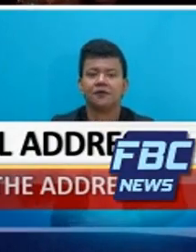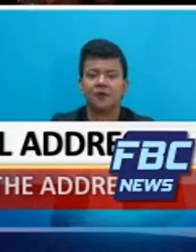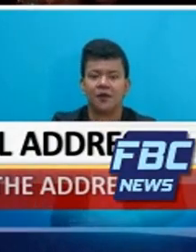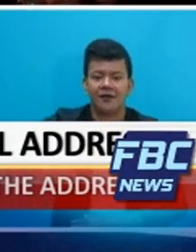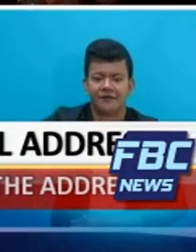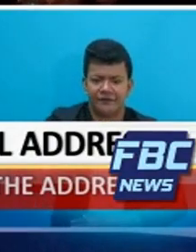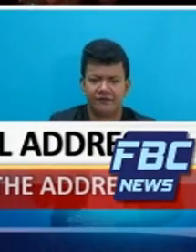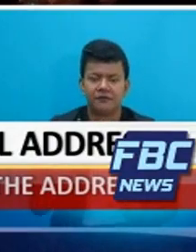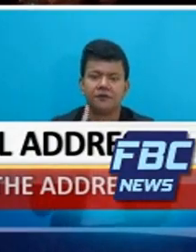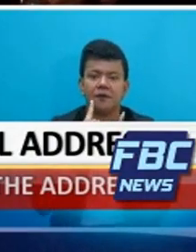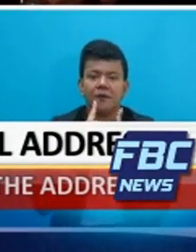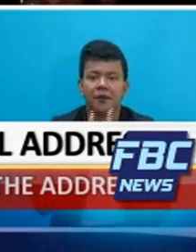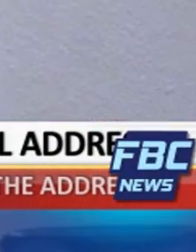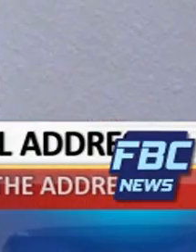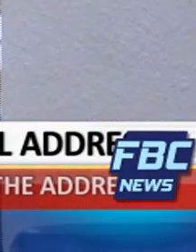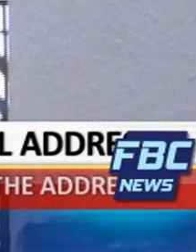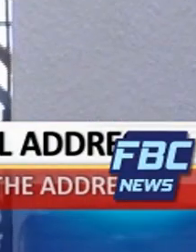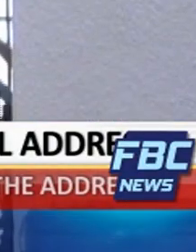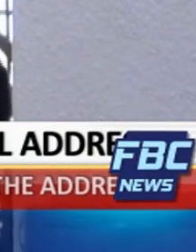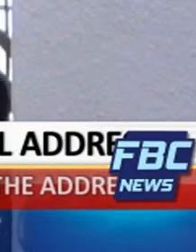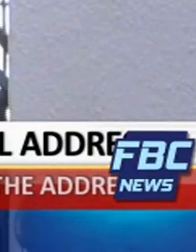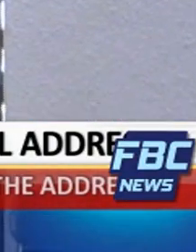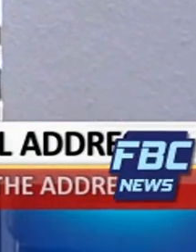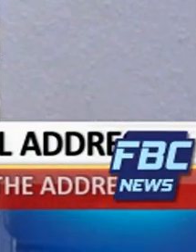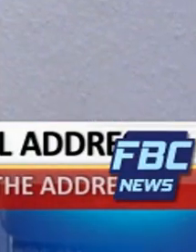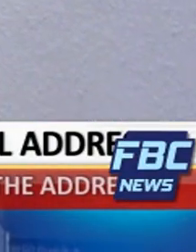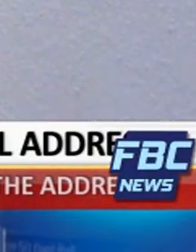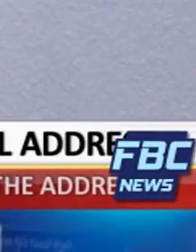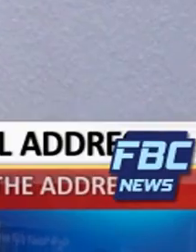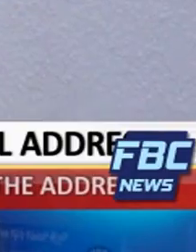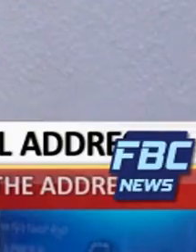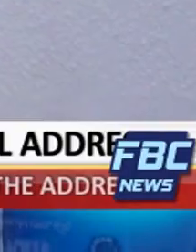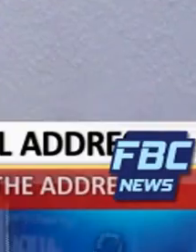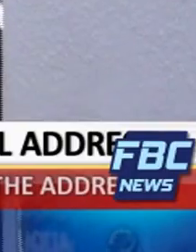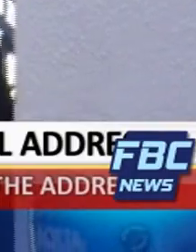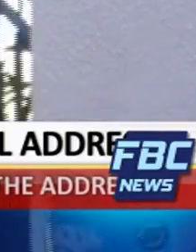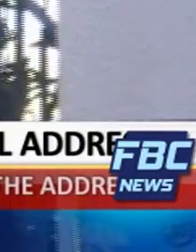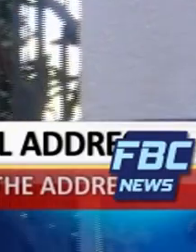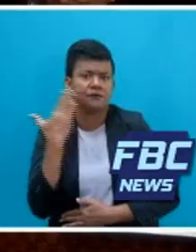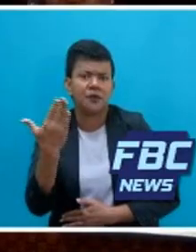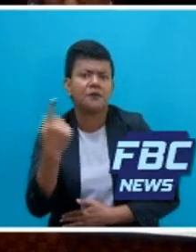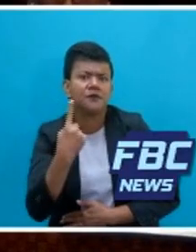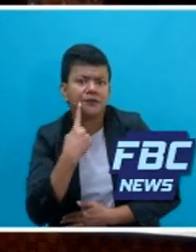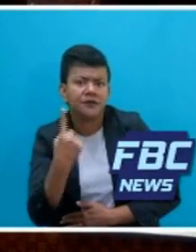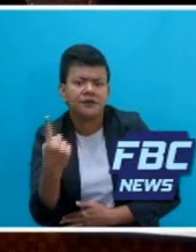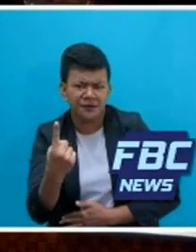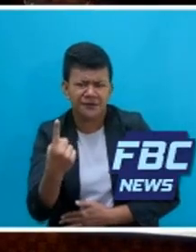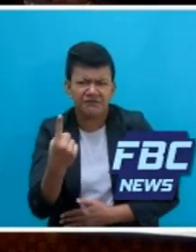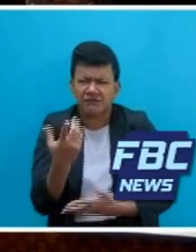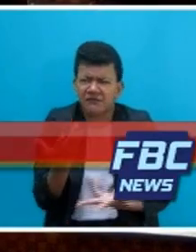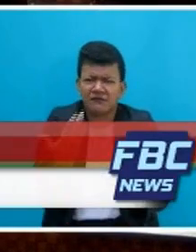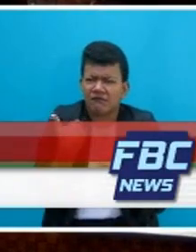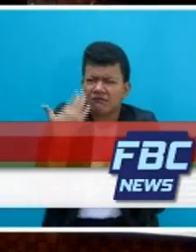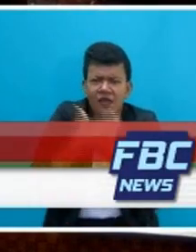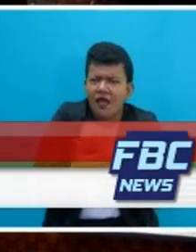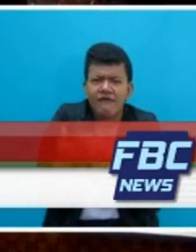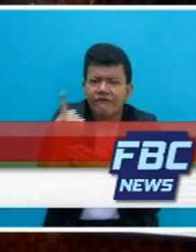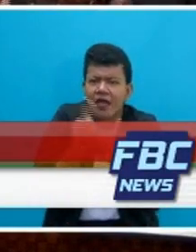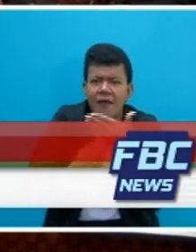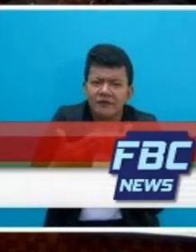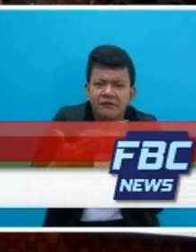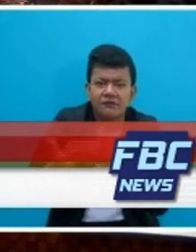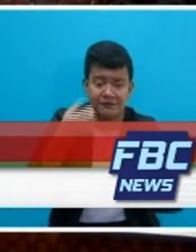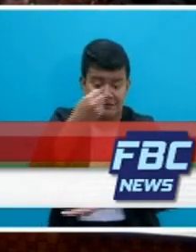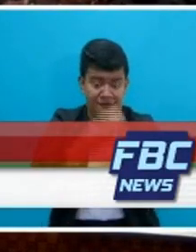has embarrassed the President by giving him an address that he should never have been given. The government must take responsibility